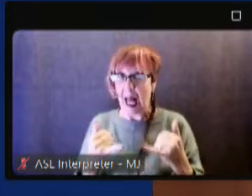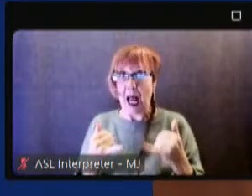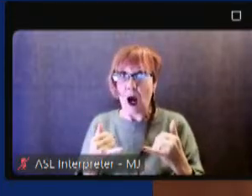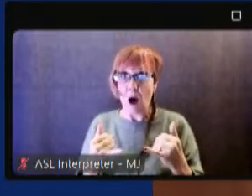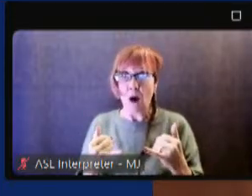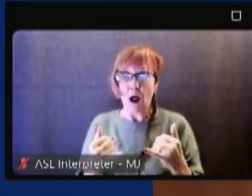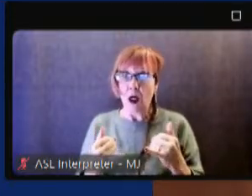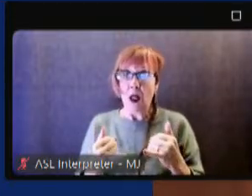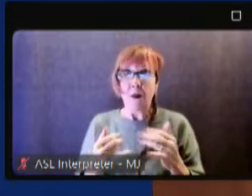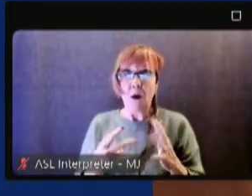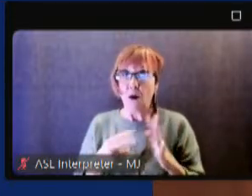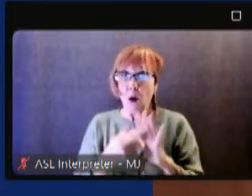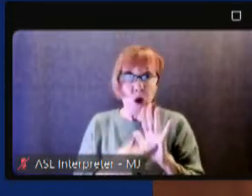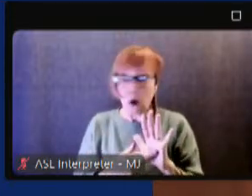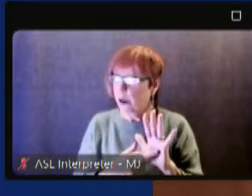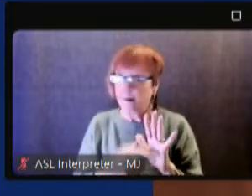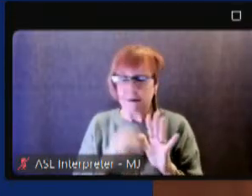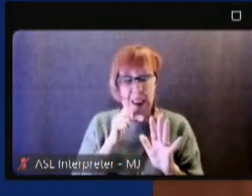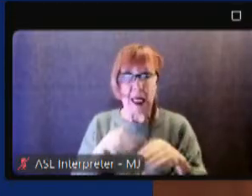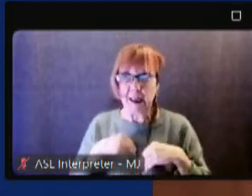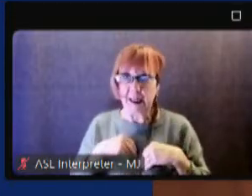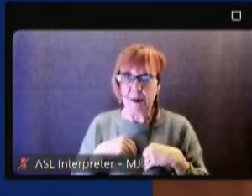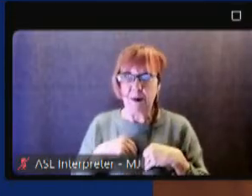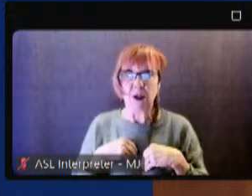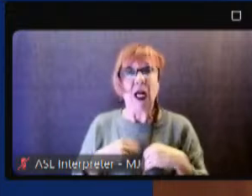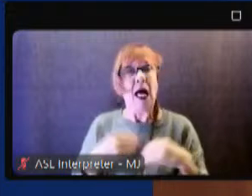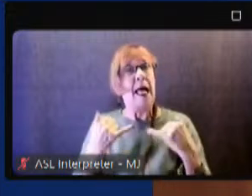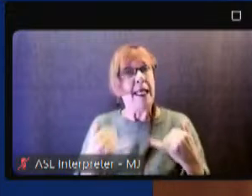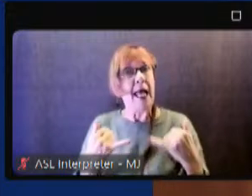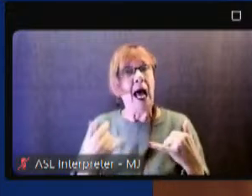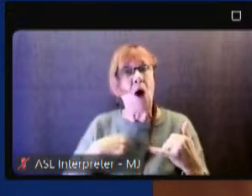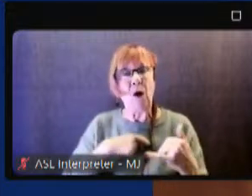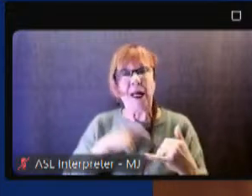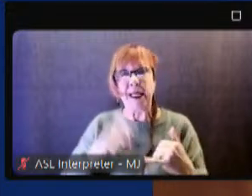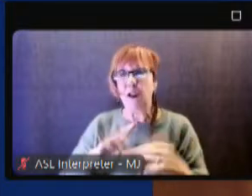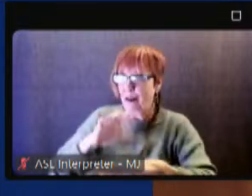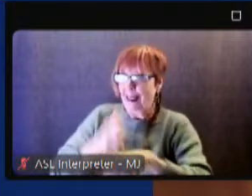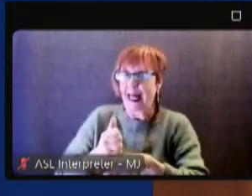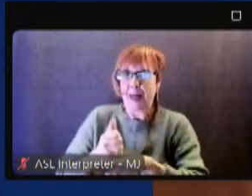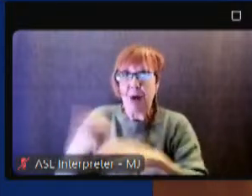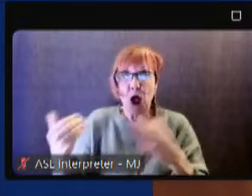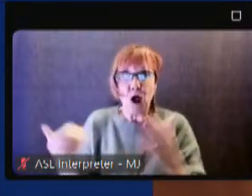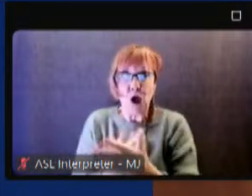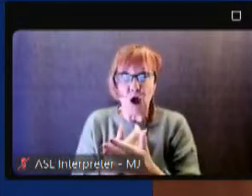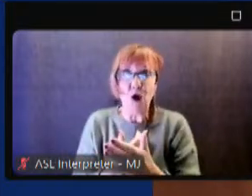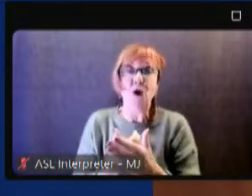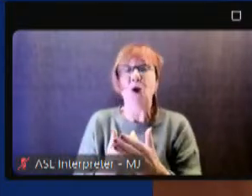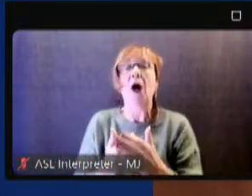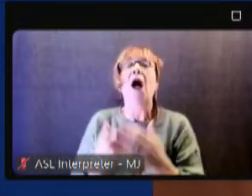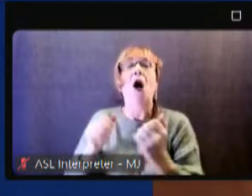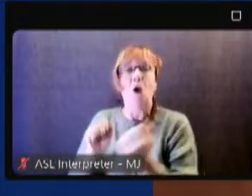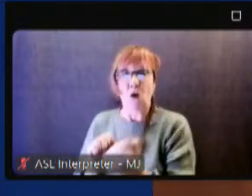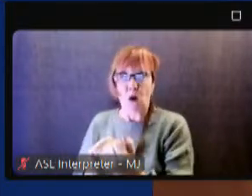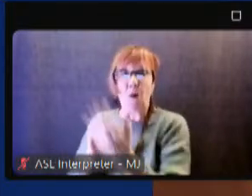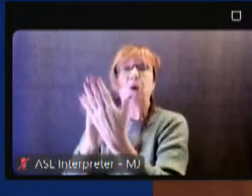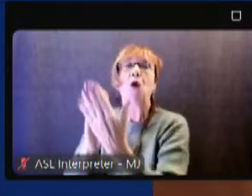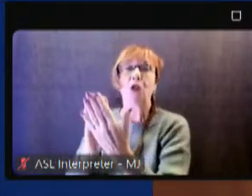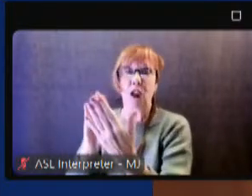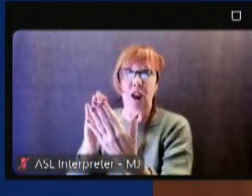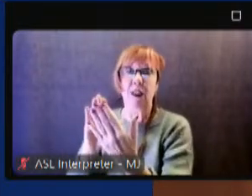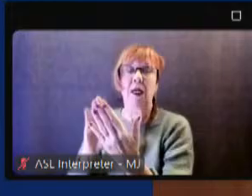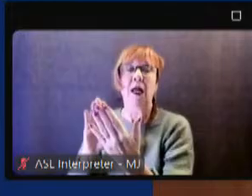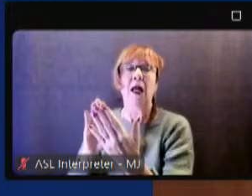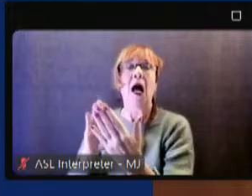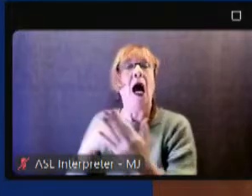in Altadena, we need to think outside of the box and implement new, faster, and more responsive approaches. I'm glad to share